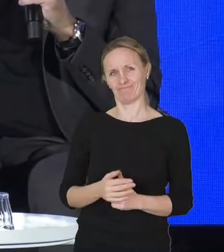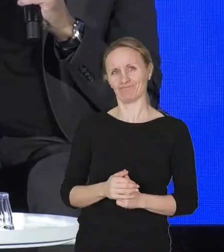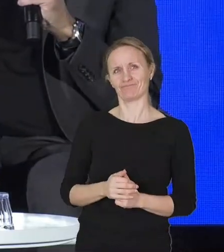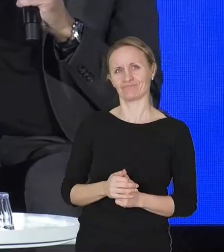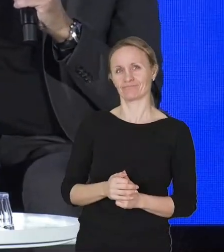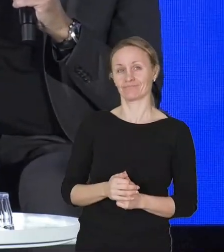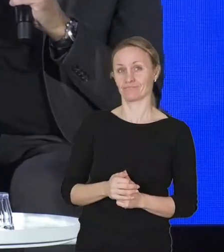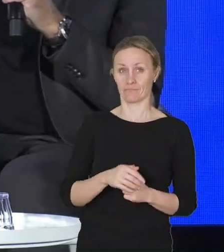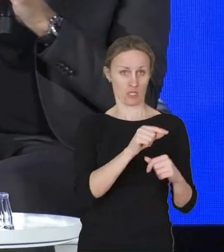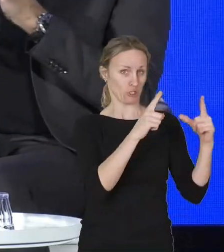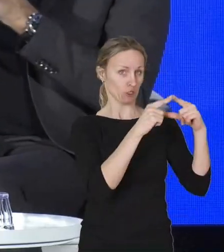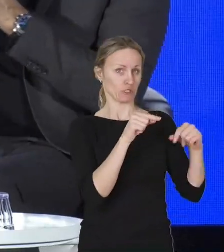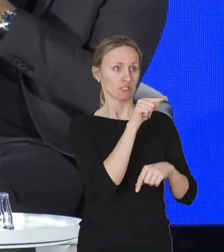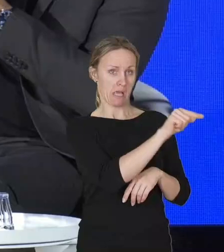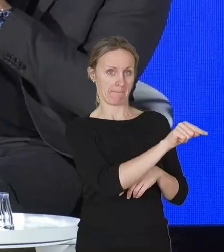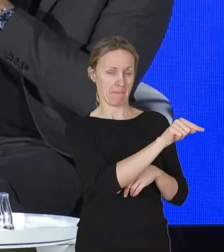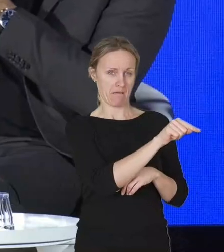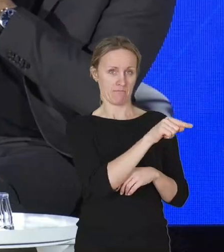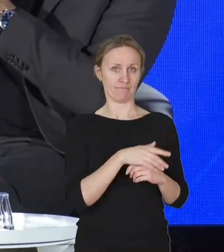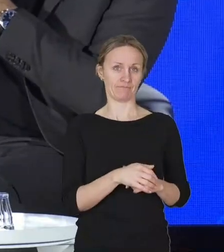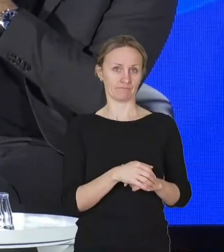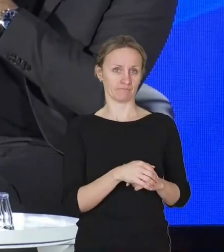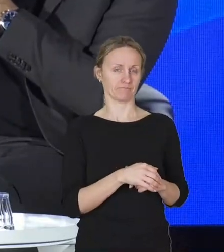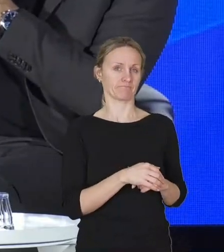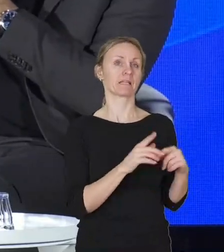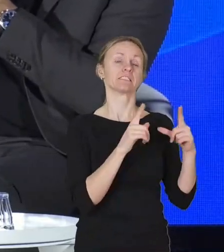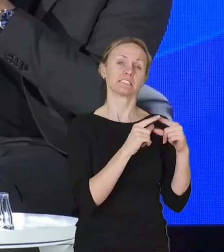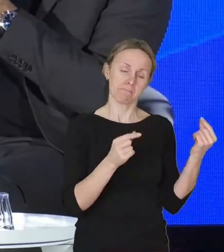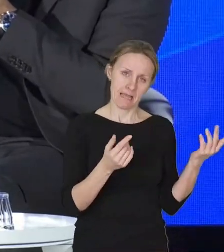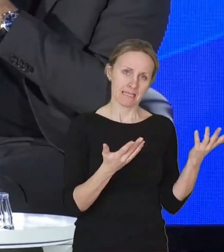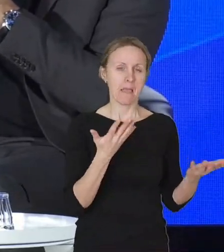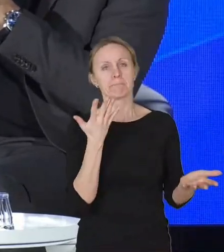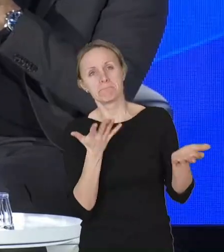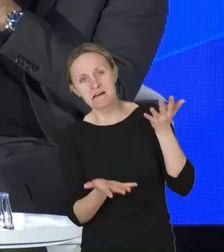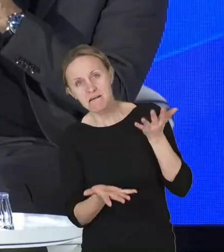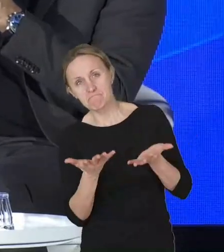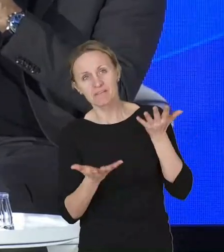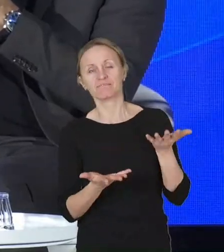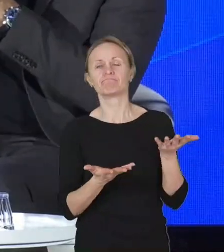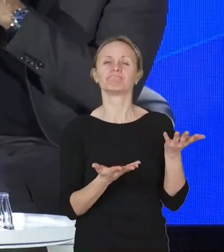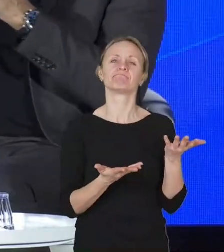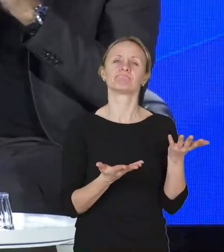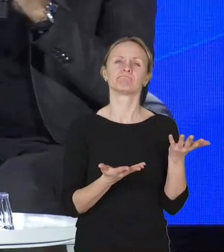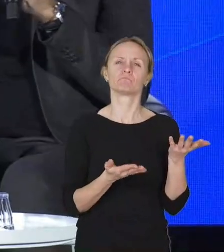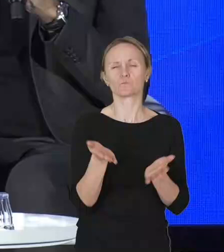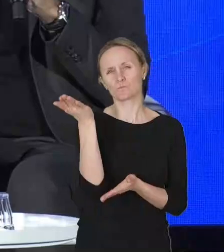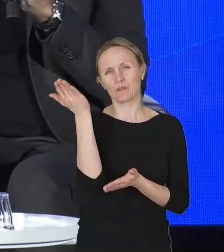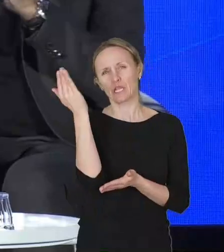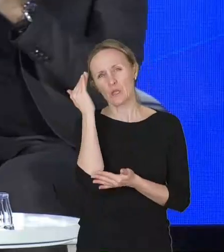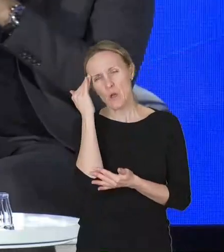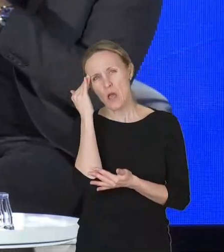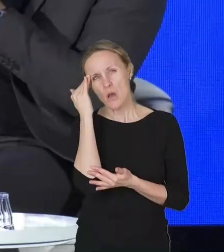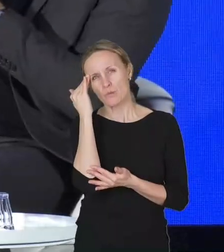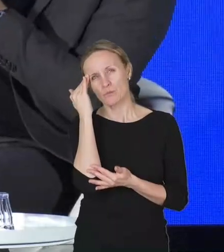but we have a population that is 1/4 of metropolitan Tokyo area. Still, we build our